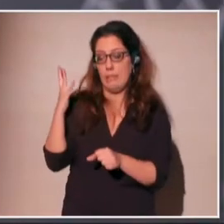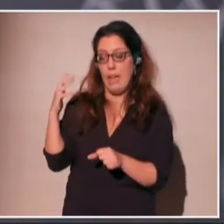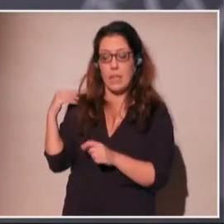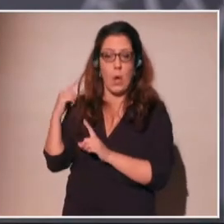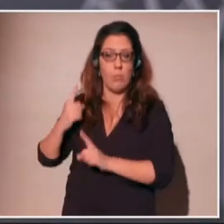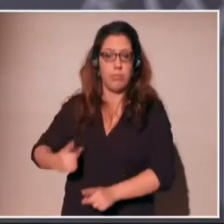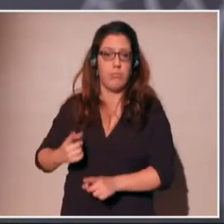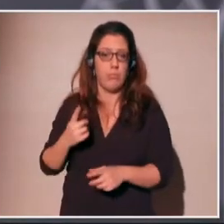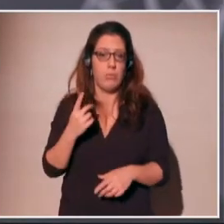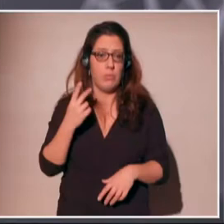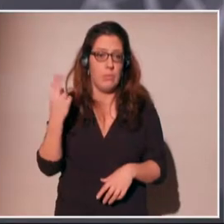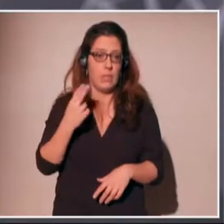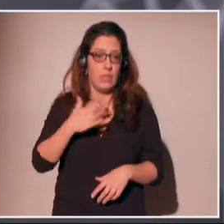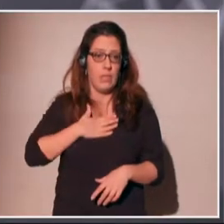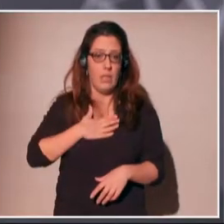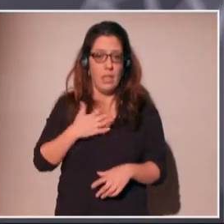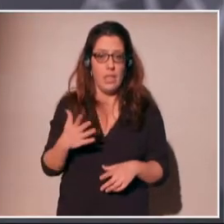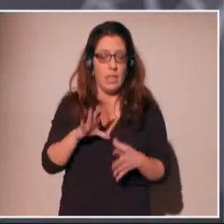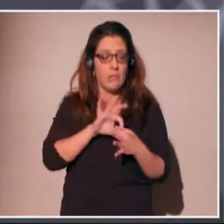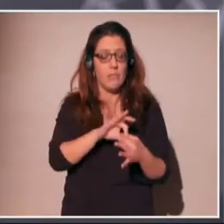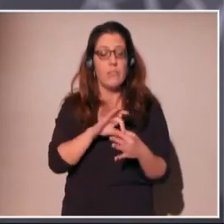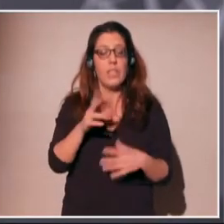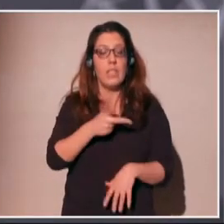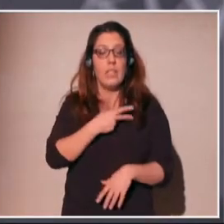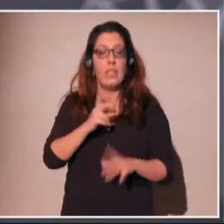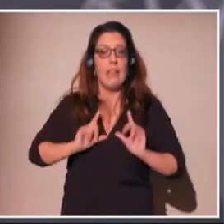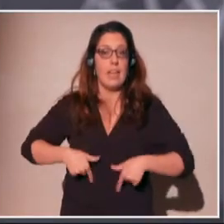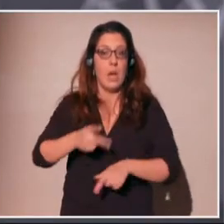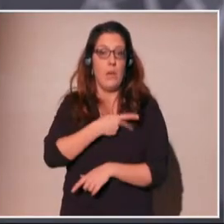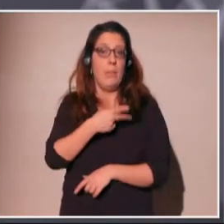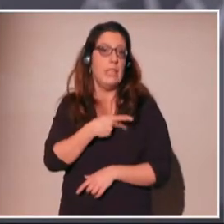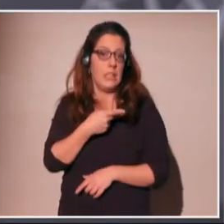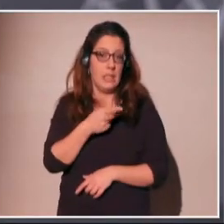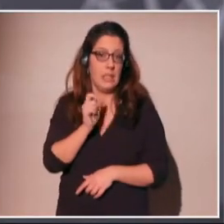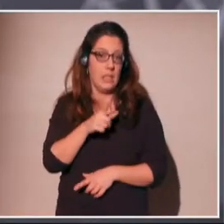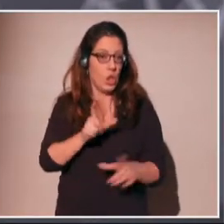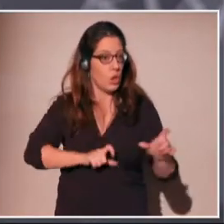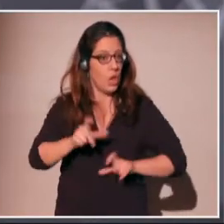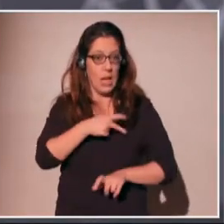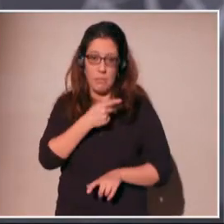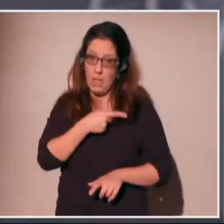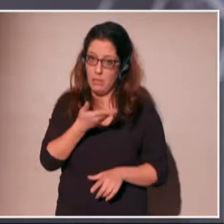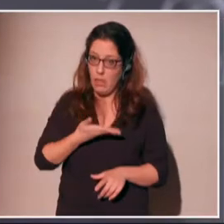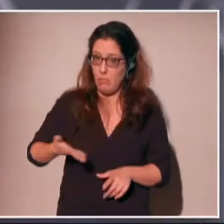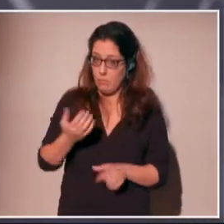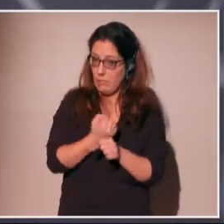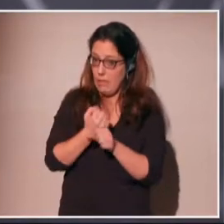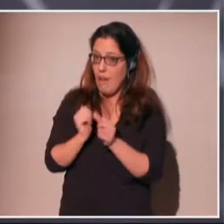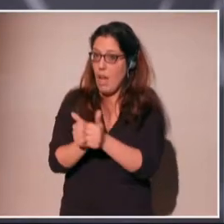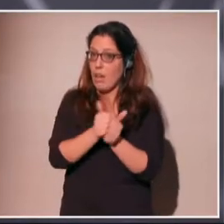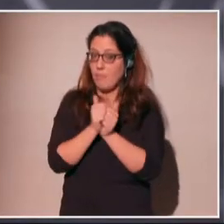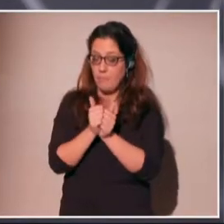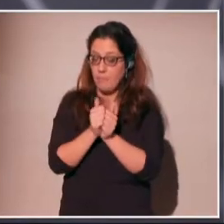School of Medicine at Stanford with my doctor colleagues. We recognized since 5 years ago that